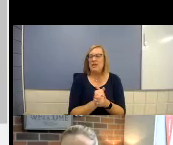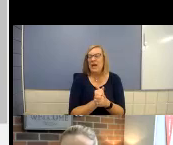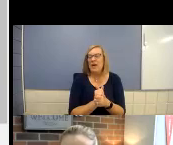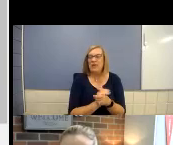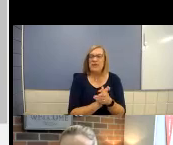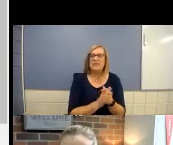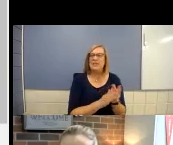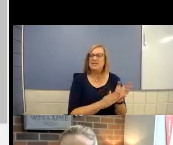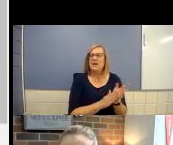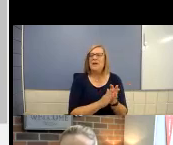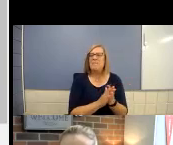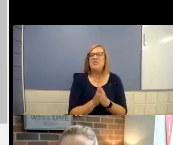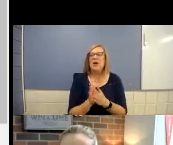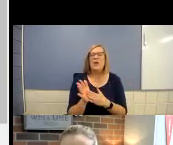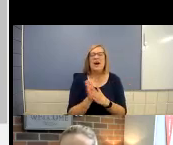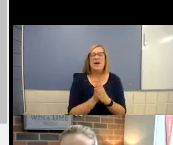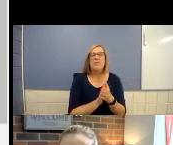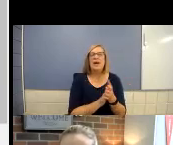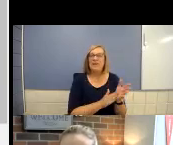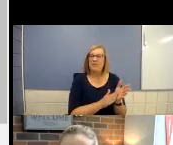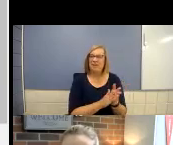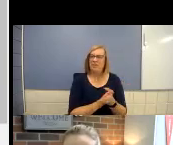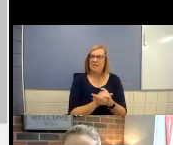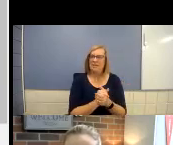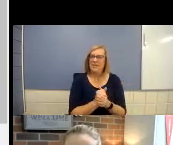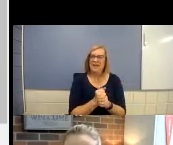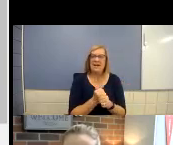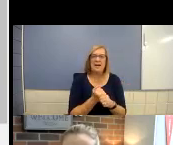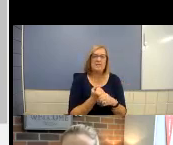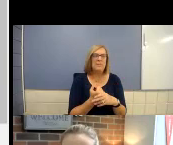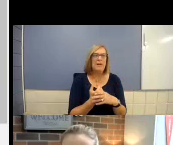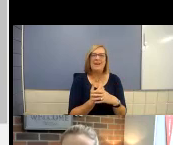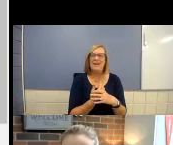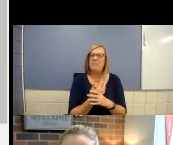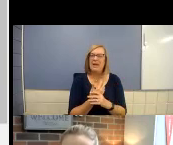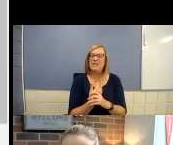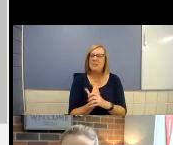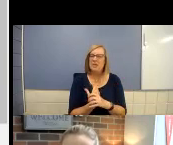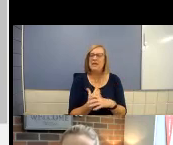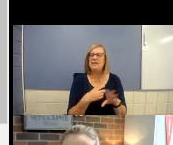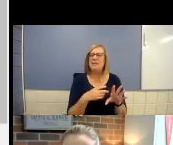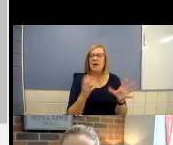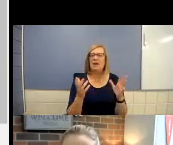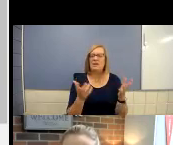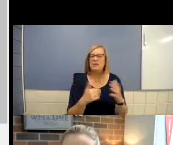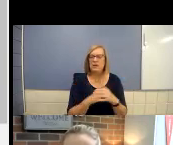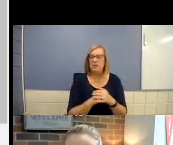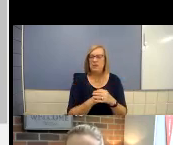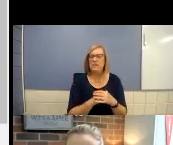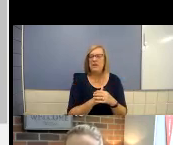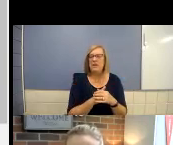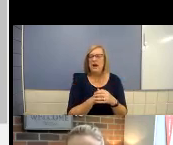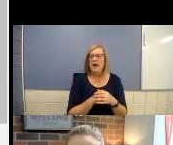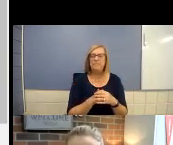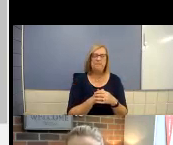and you don't care how noisy it is. So we have a lot of fun with things like that. Sometimes I never make it to bowling because I'm talking to too many